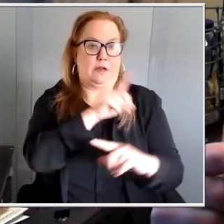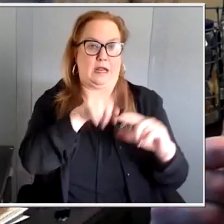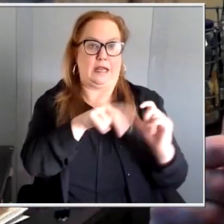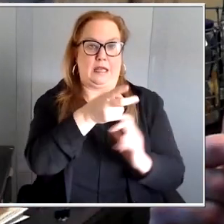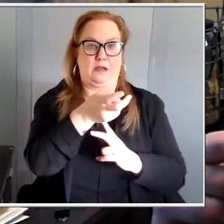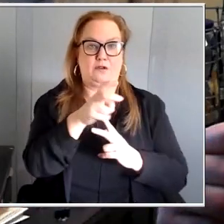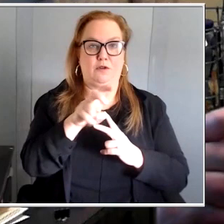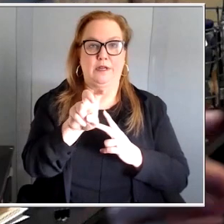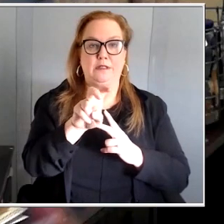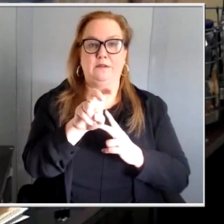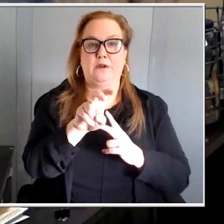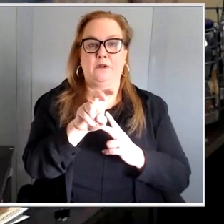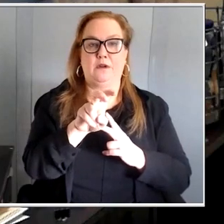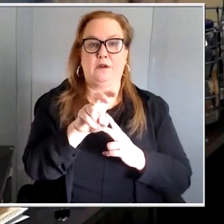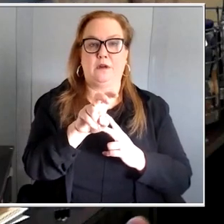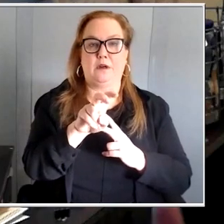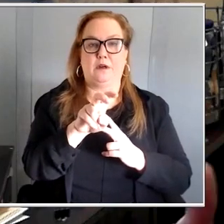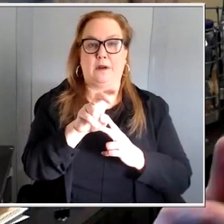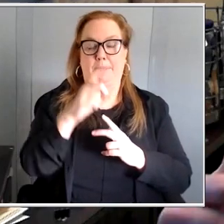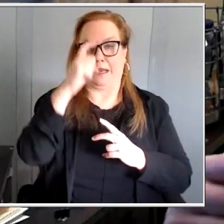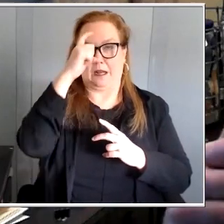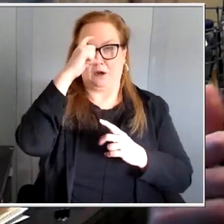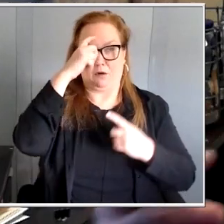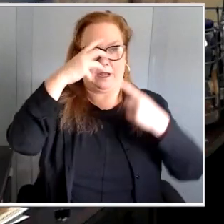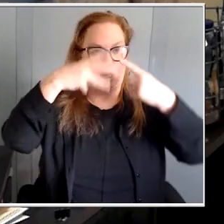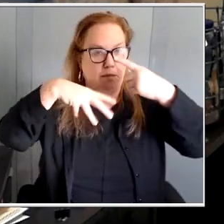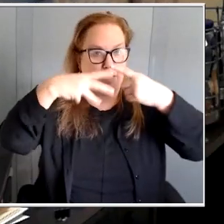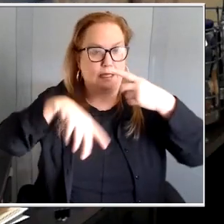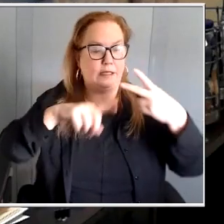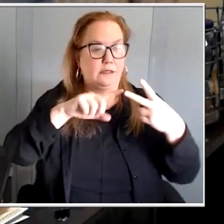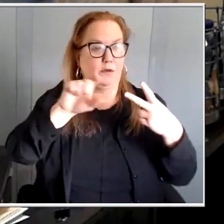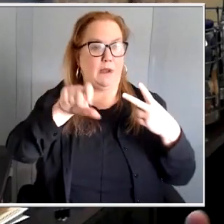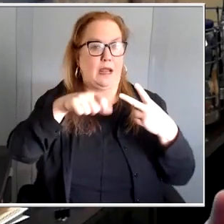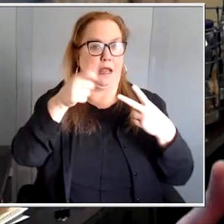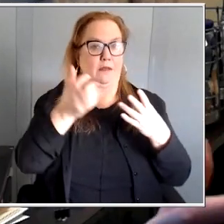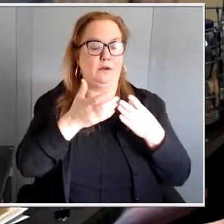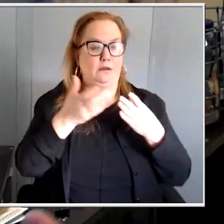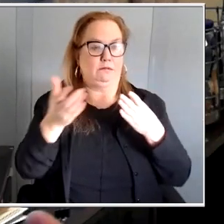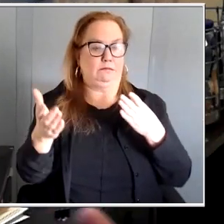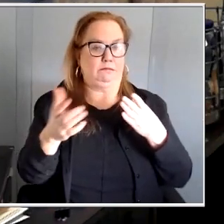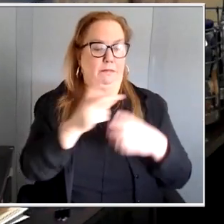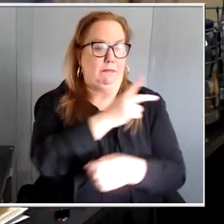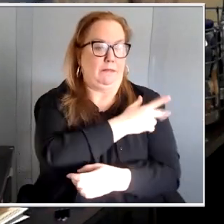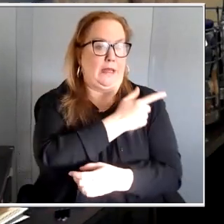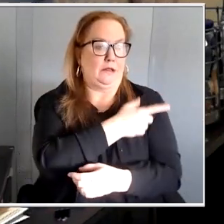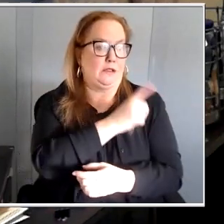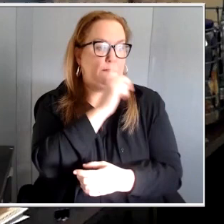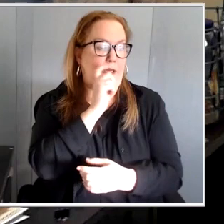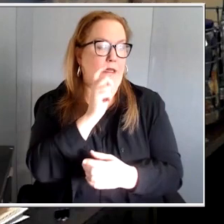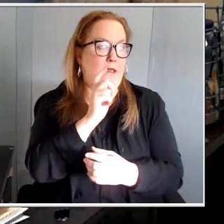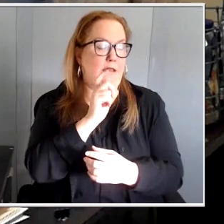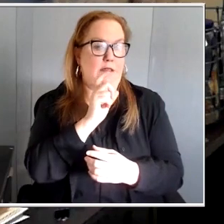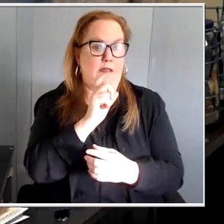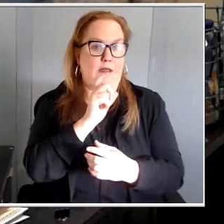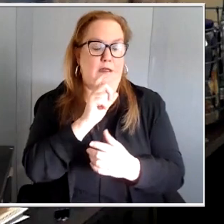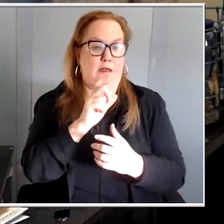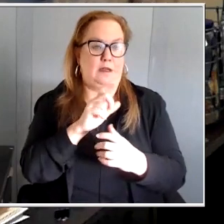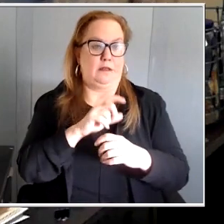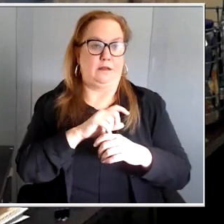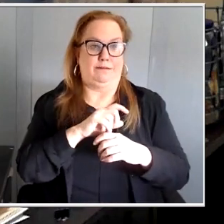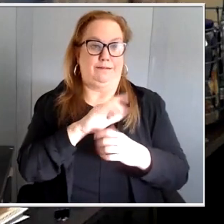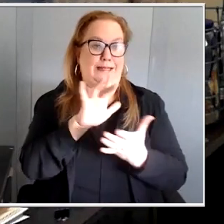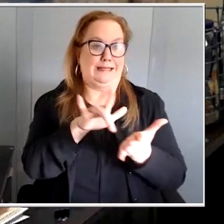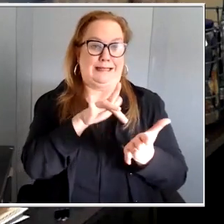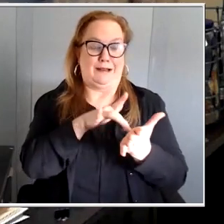transfer my intracranial bleeds or my other stuff because the tertiary quaternary centers don't have